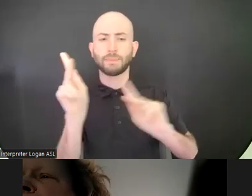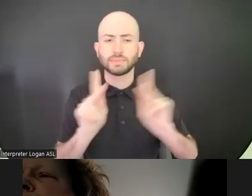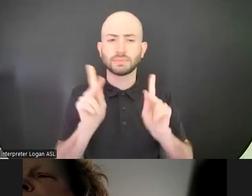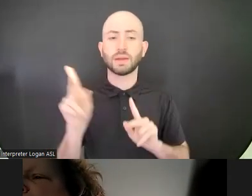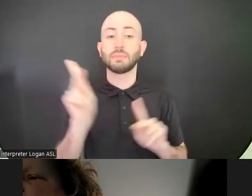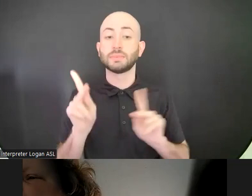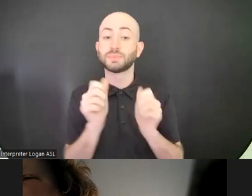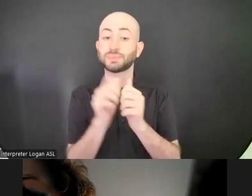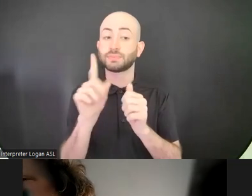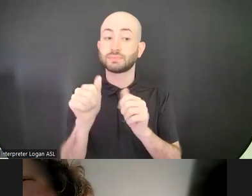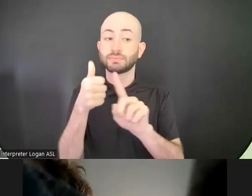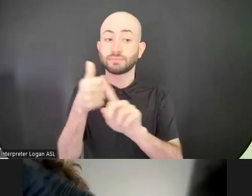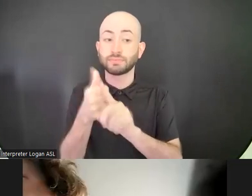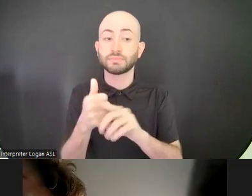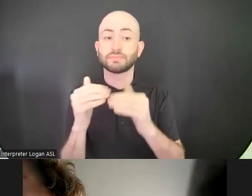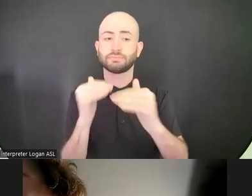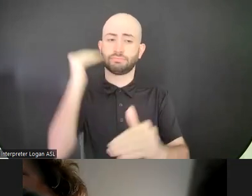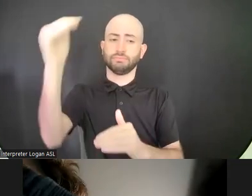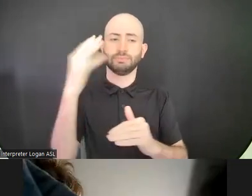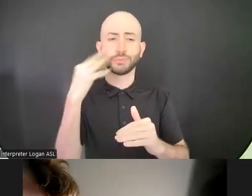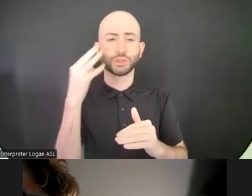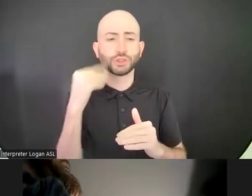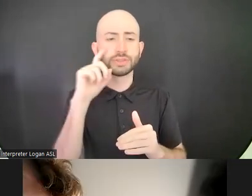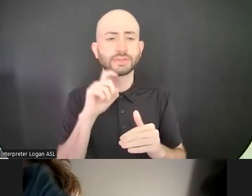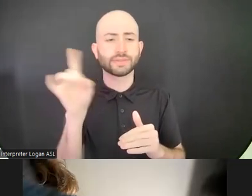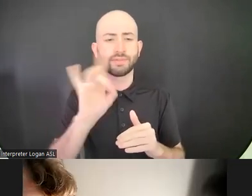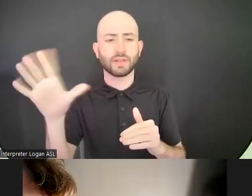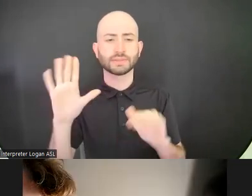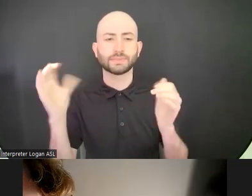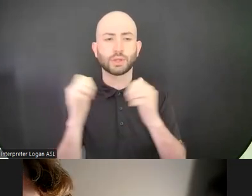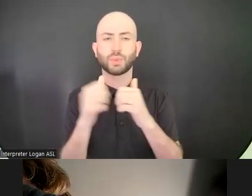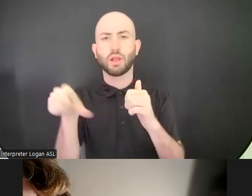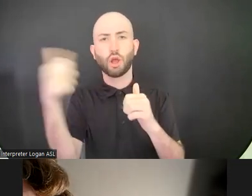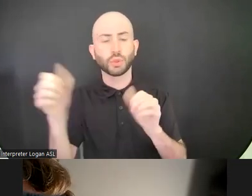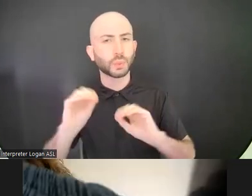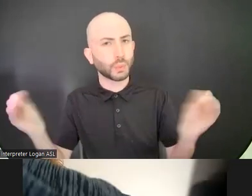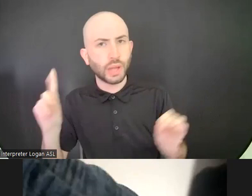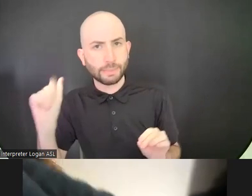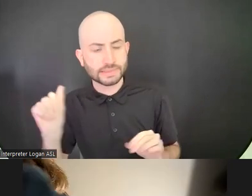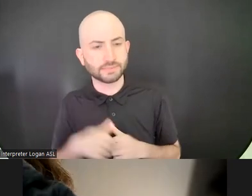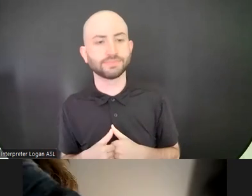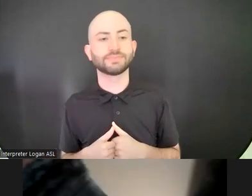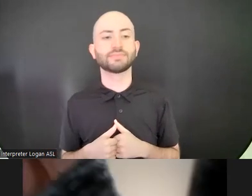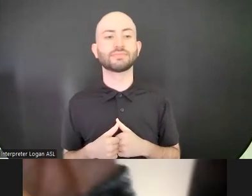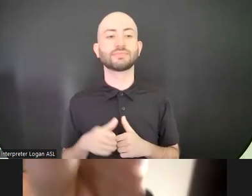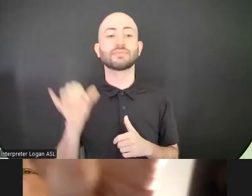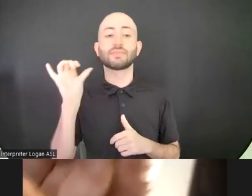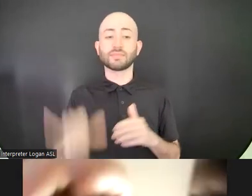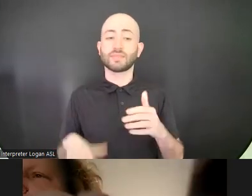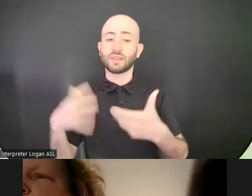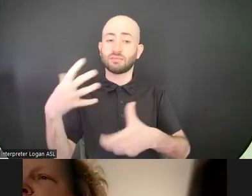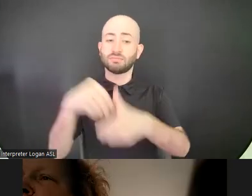peers without disabilities this is to the social isolation caused by structural ableism